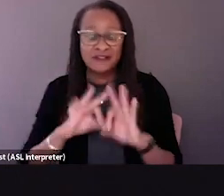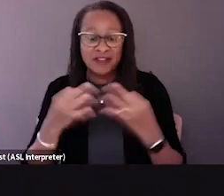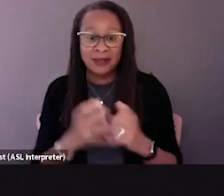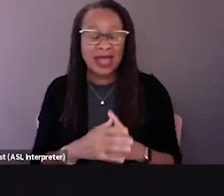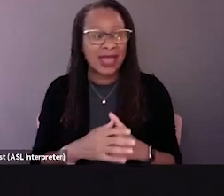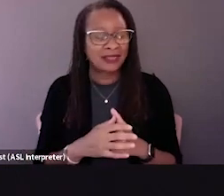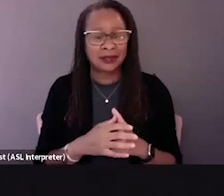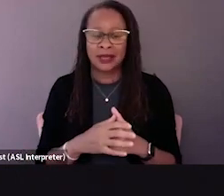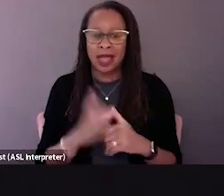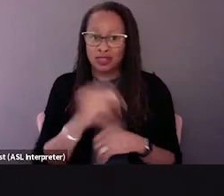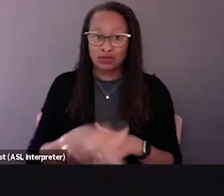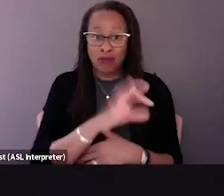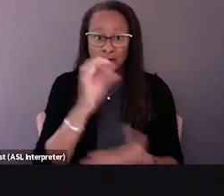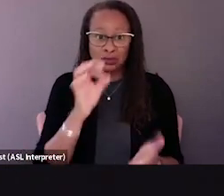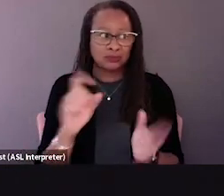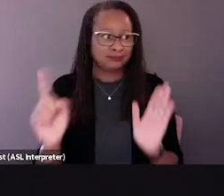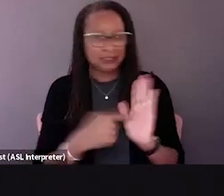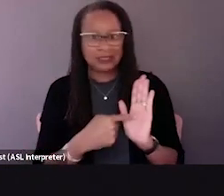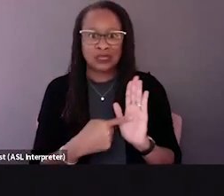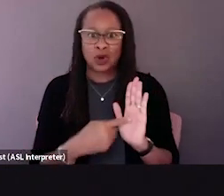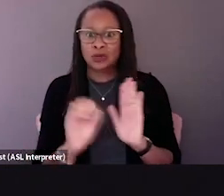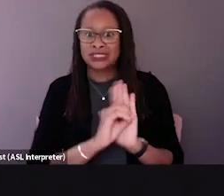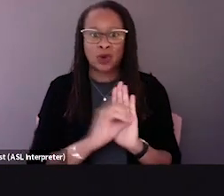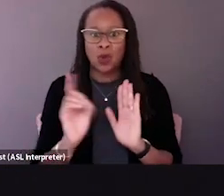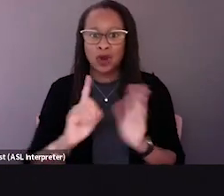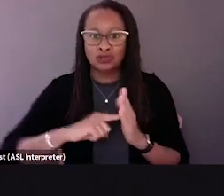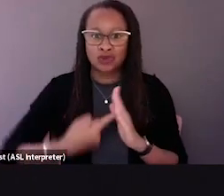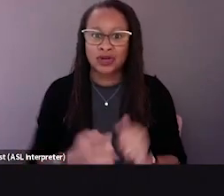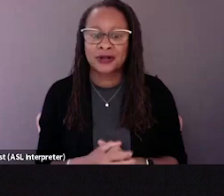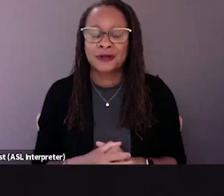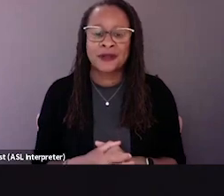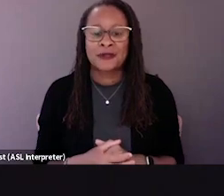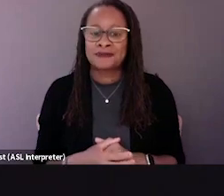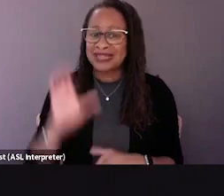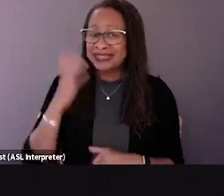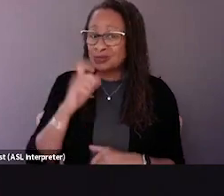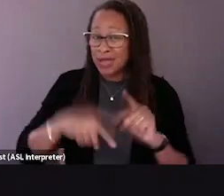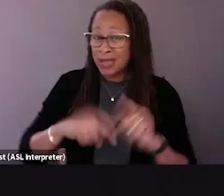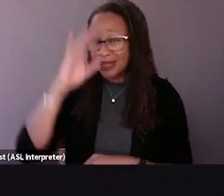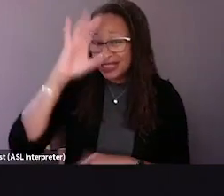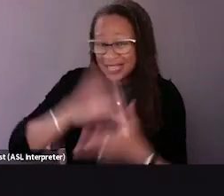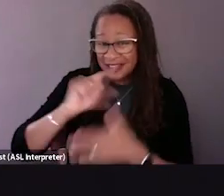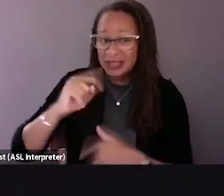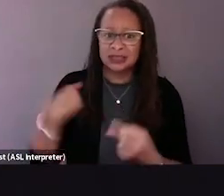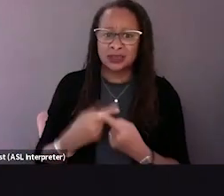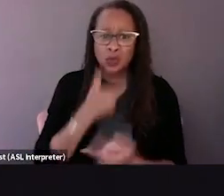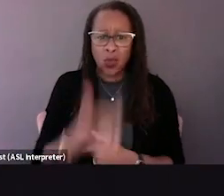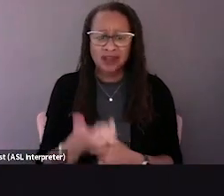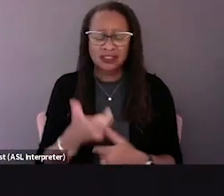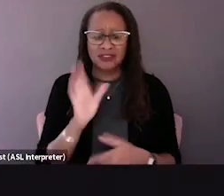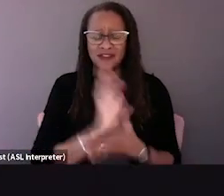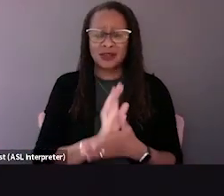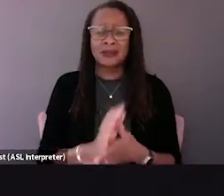ground zero of kind of where it all began, right? Like, you're sort of, it seems unbelievable until you watch the film and you're like, oh